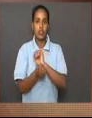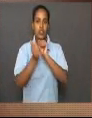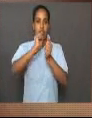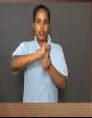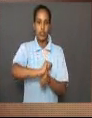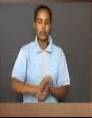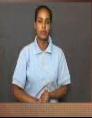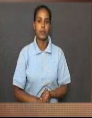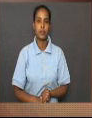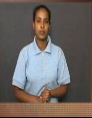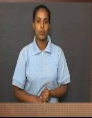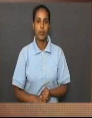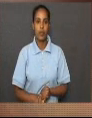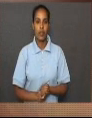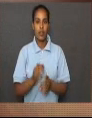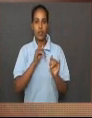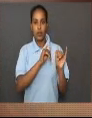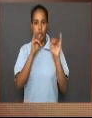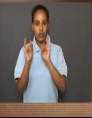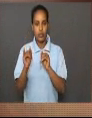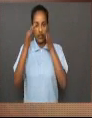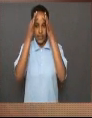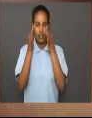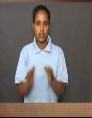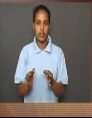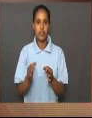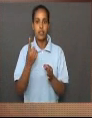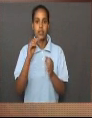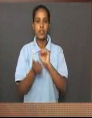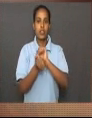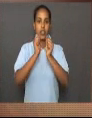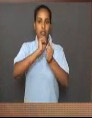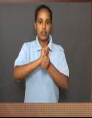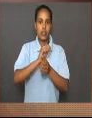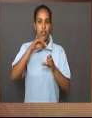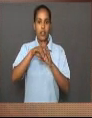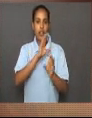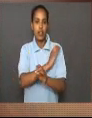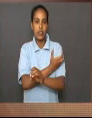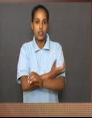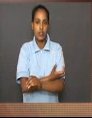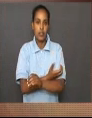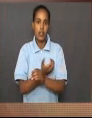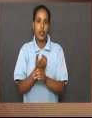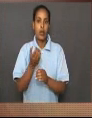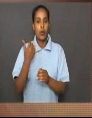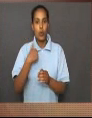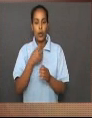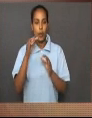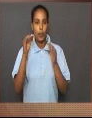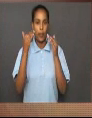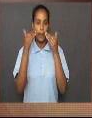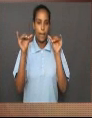changes. In order to determine the change in energy, we measure